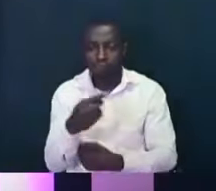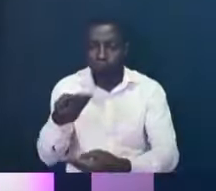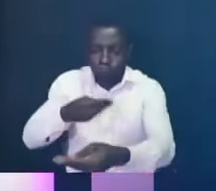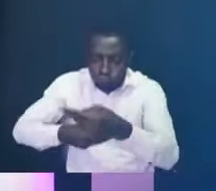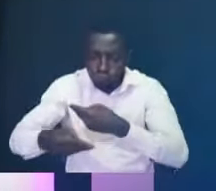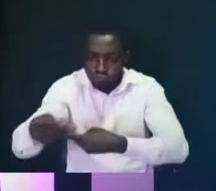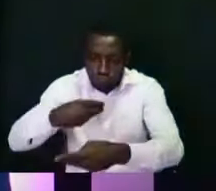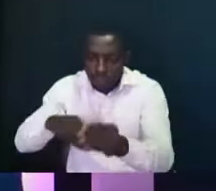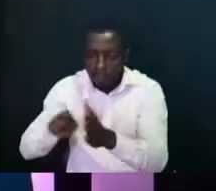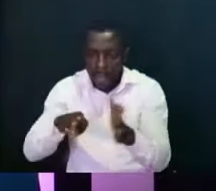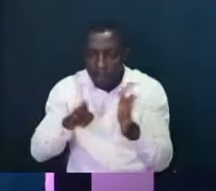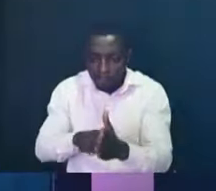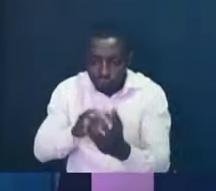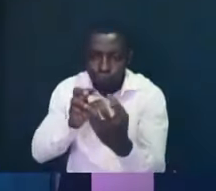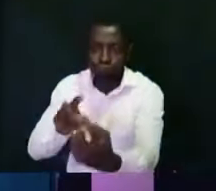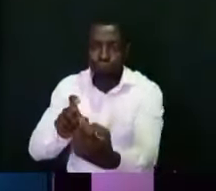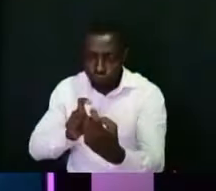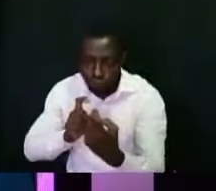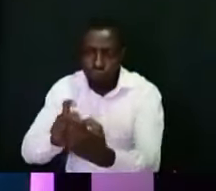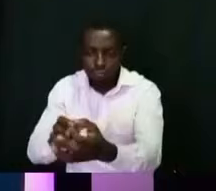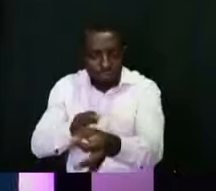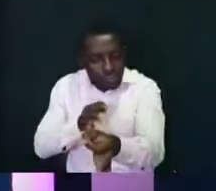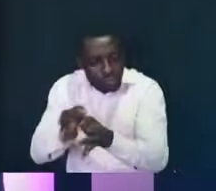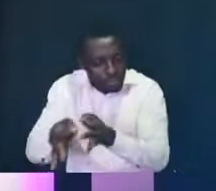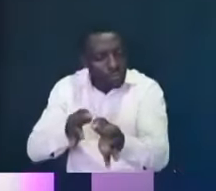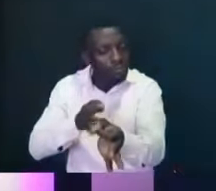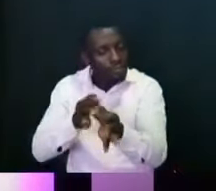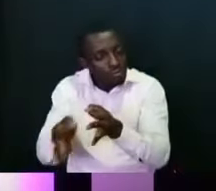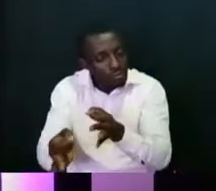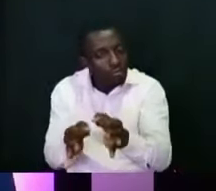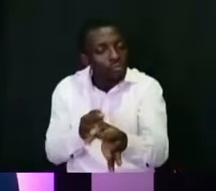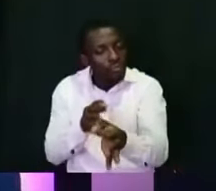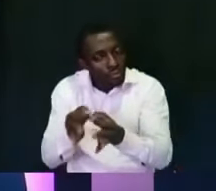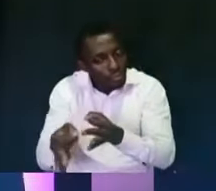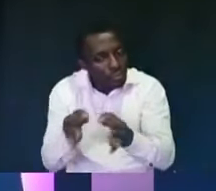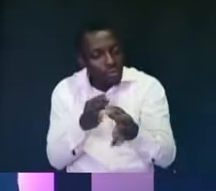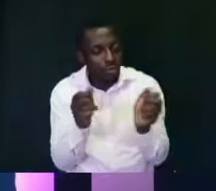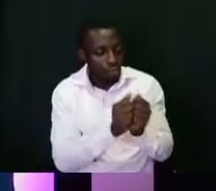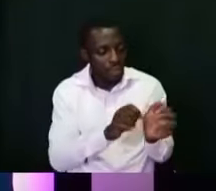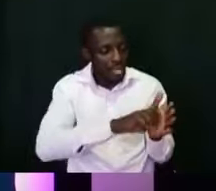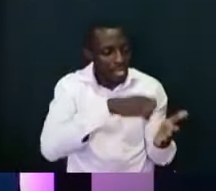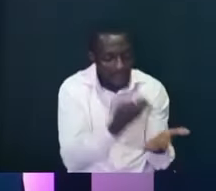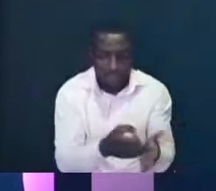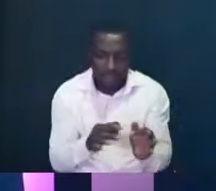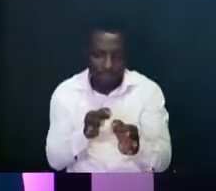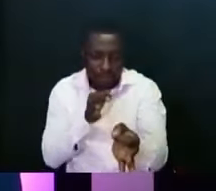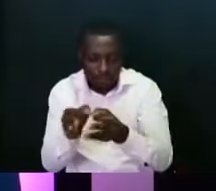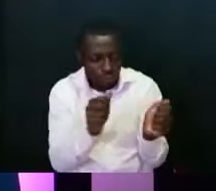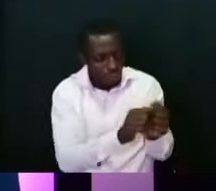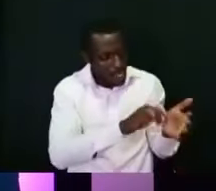from the scripture, explaining and proving that the